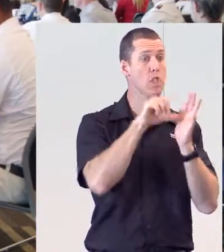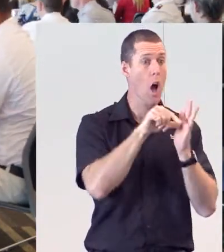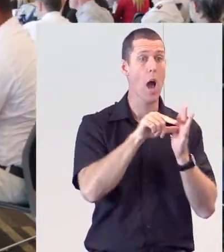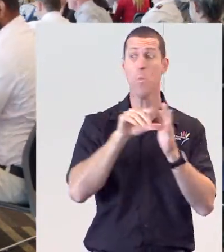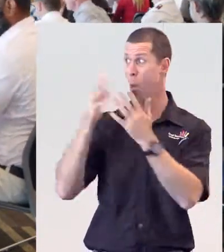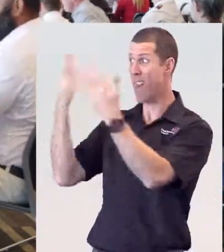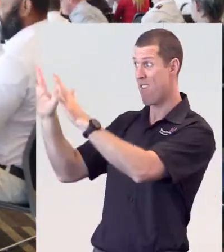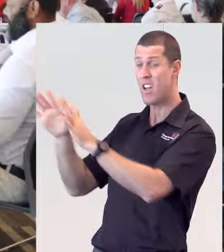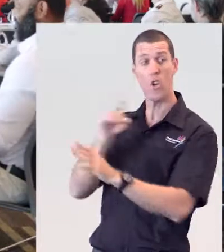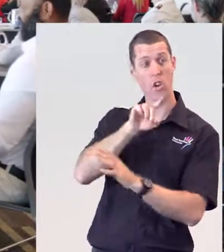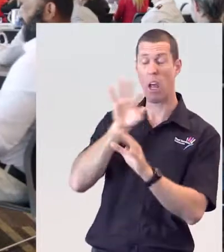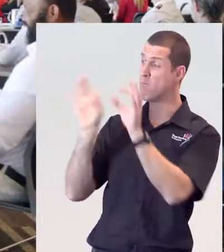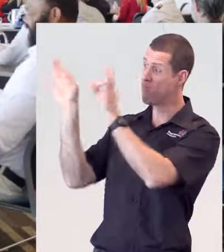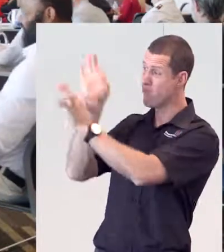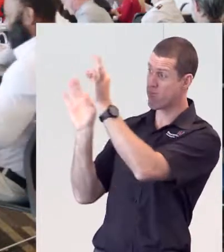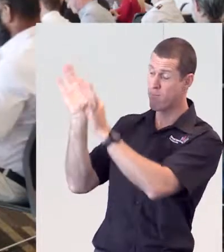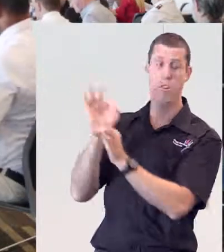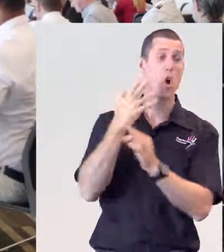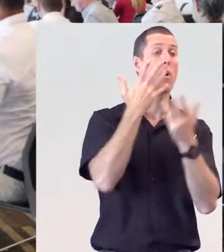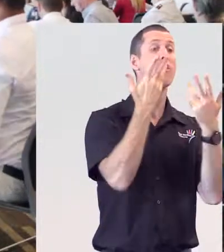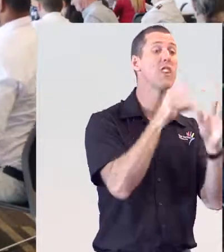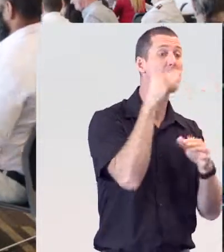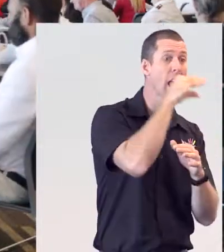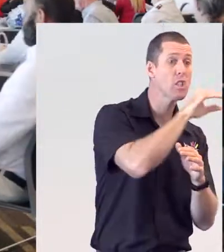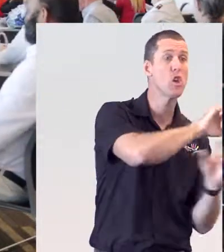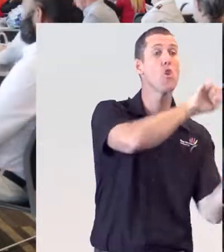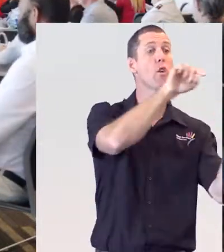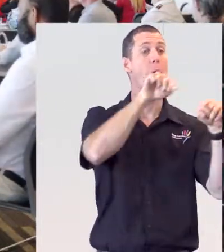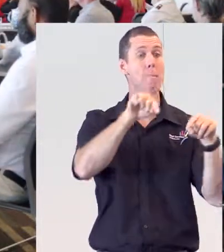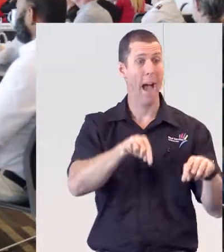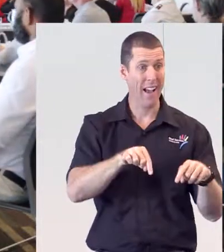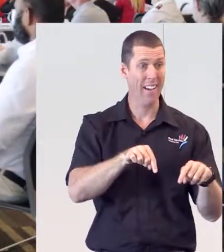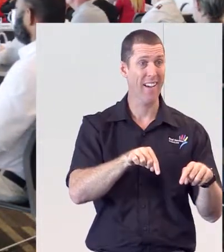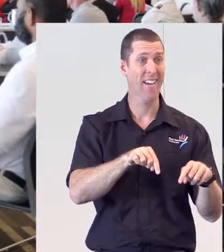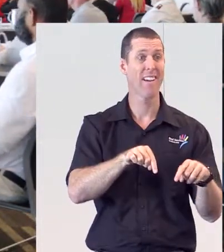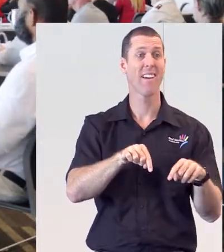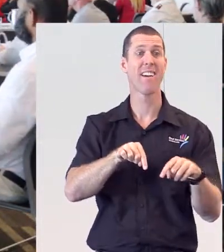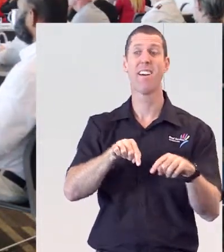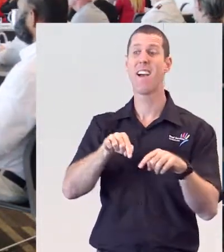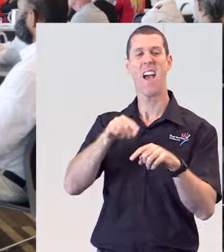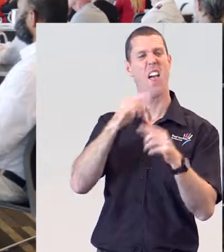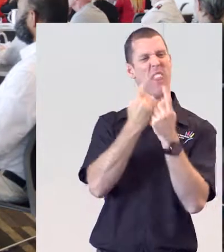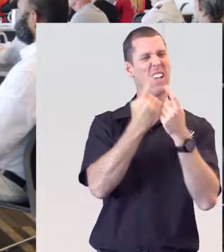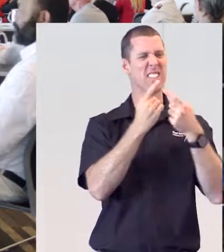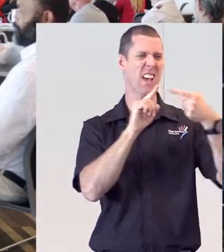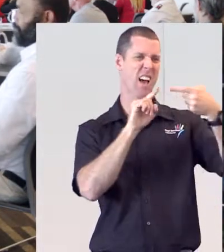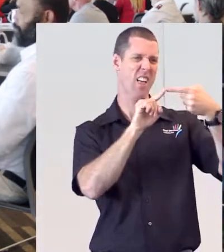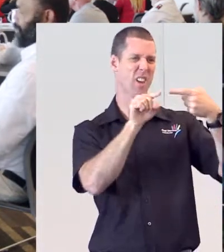in, if you would please grab those dots and put against things that